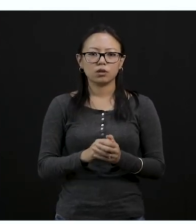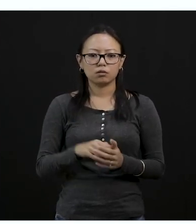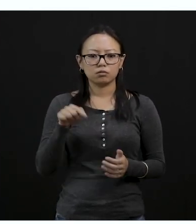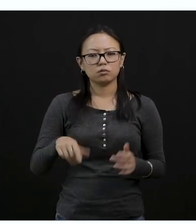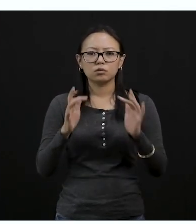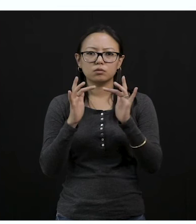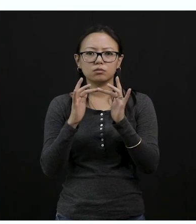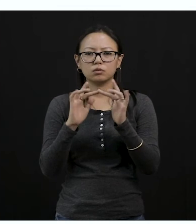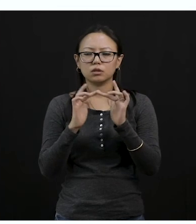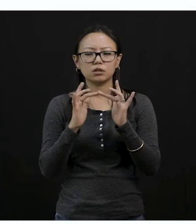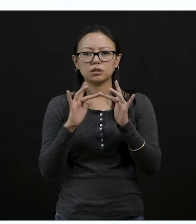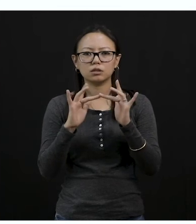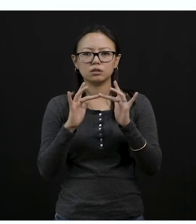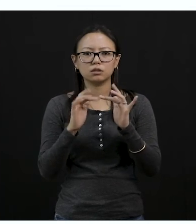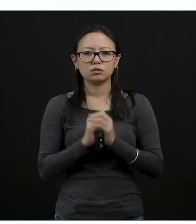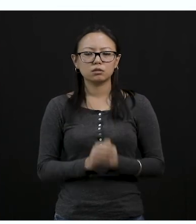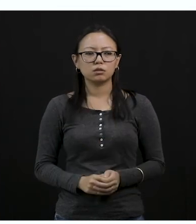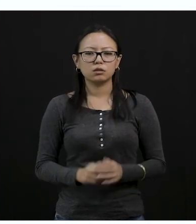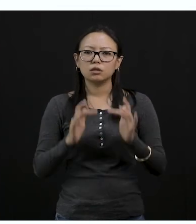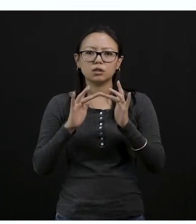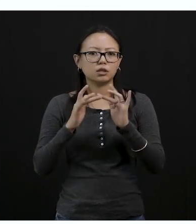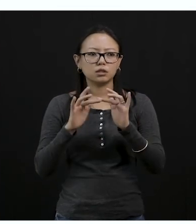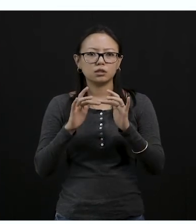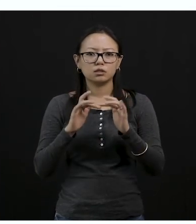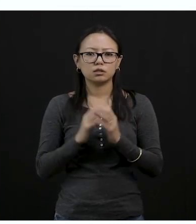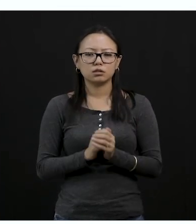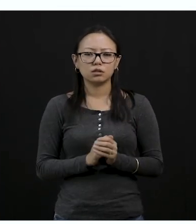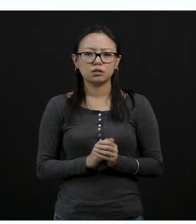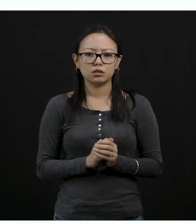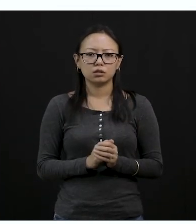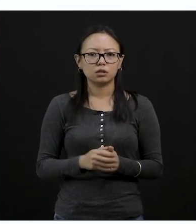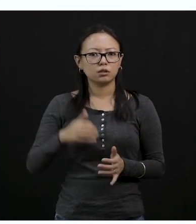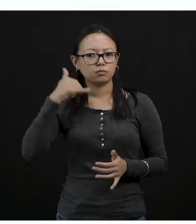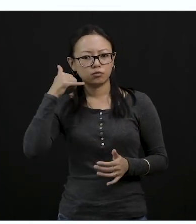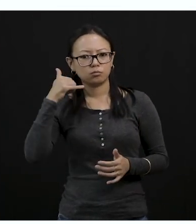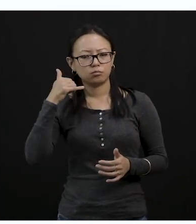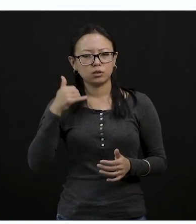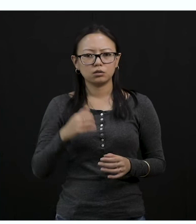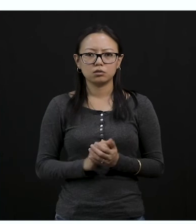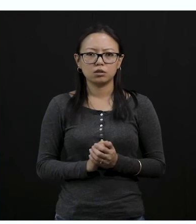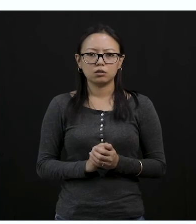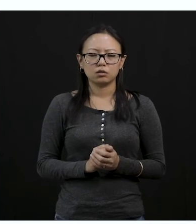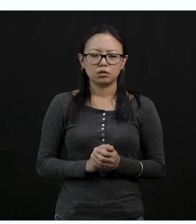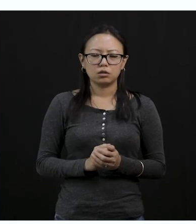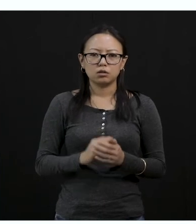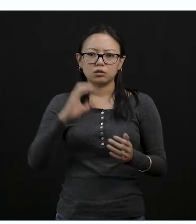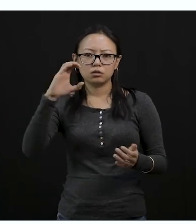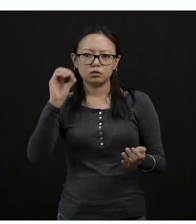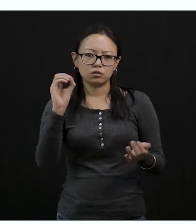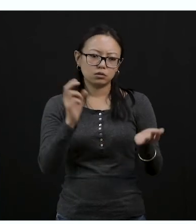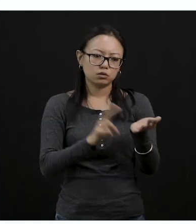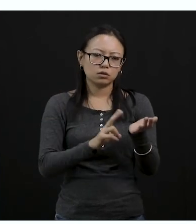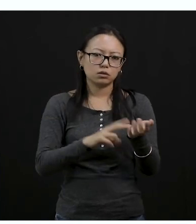we can do much more. This internet is connected to your mobile phones, or it is also connected to